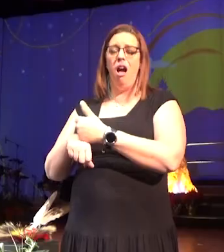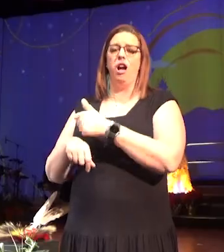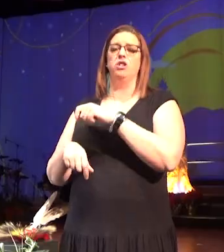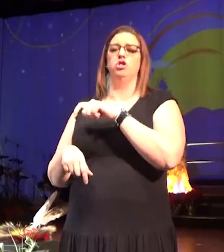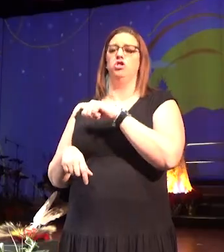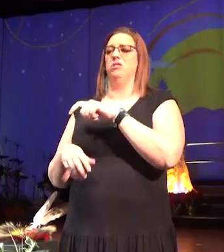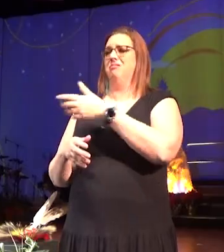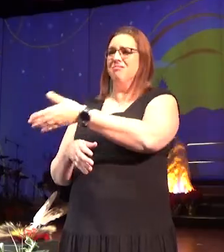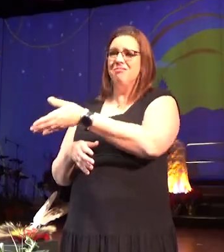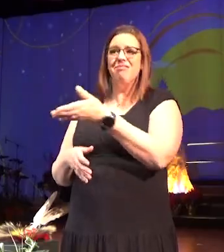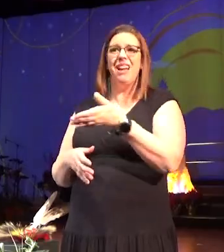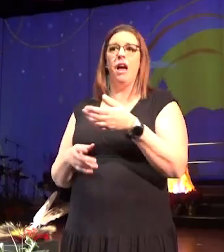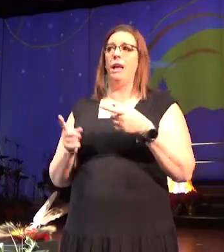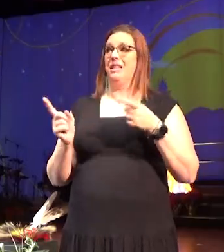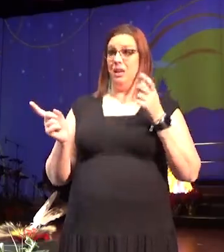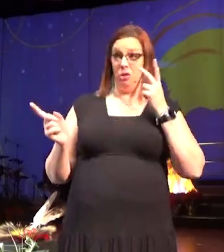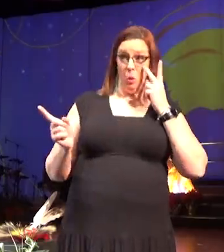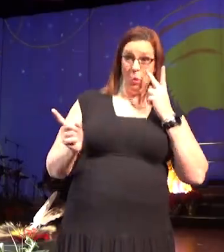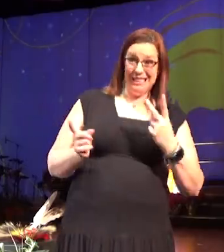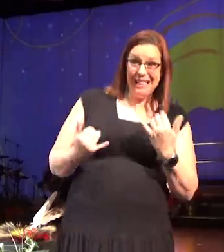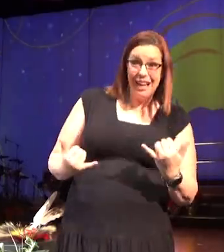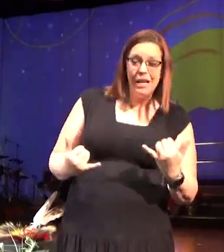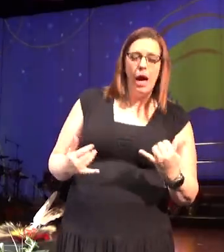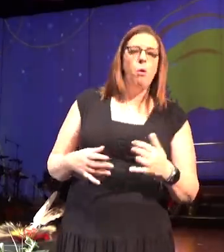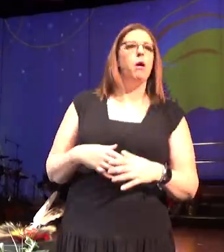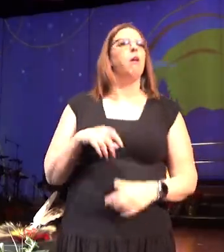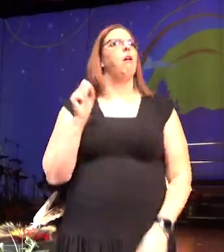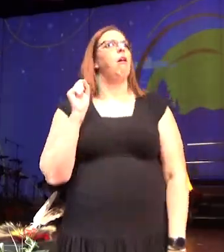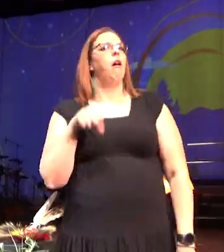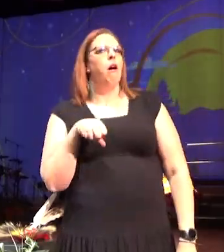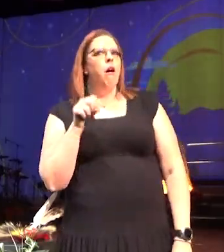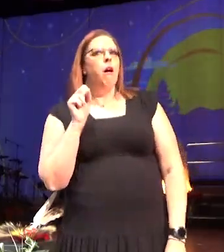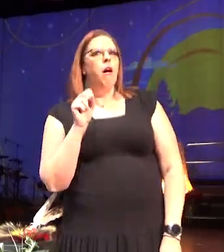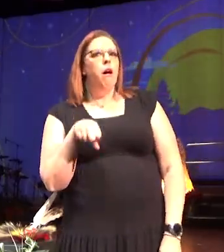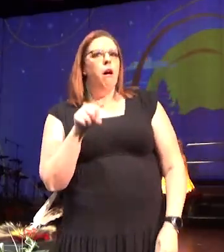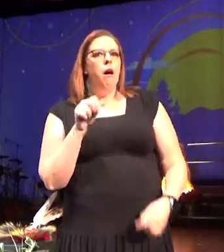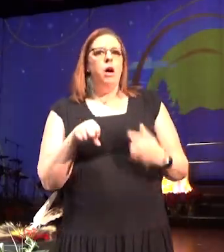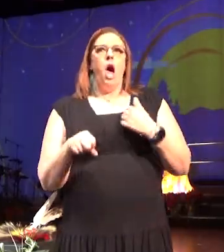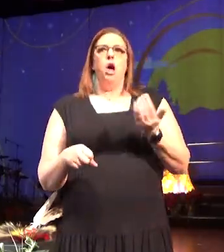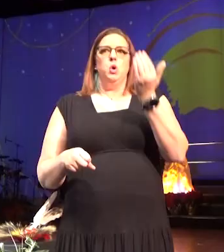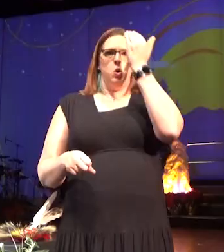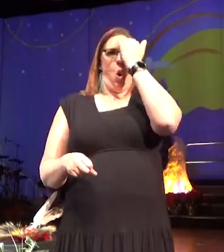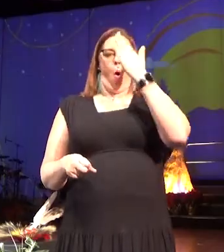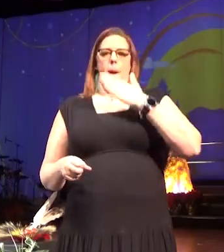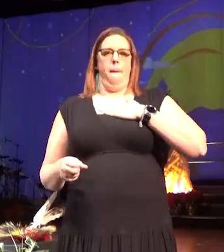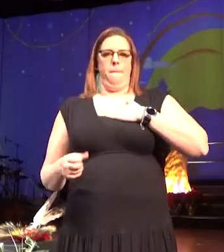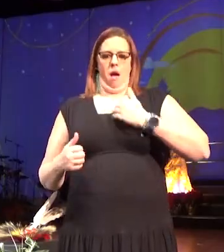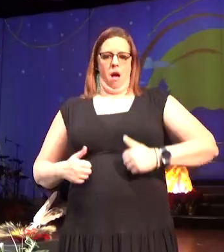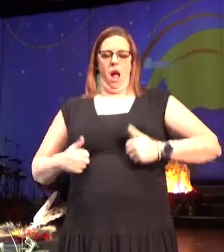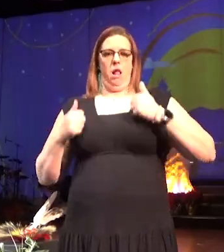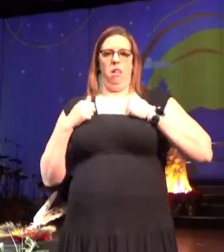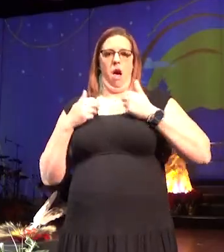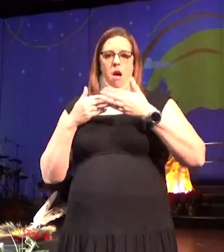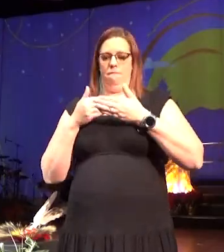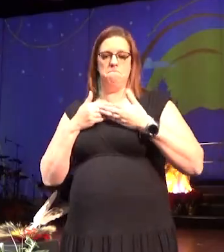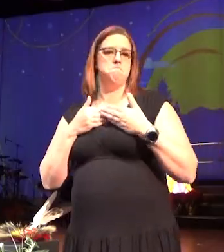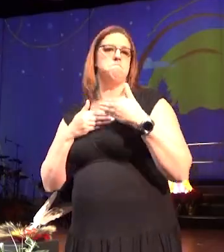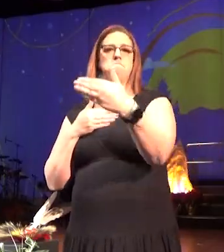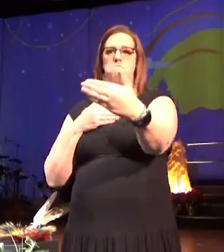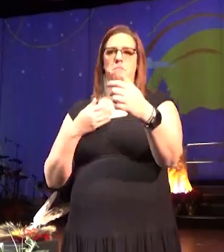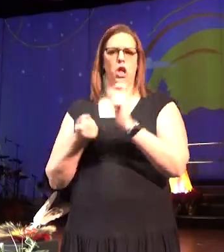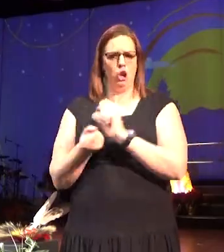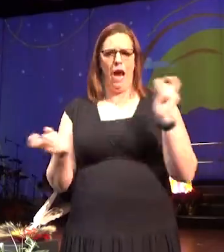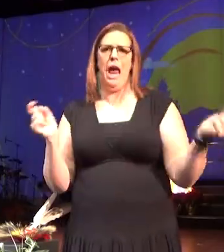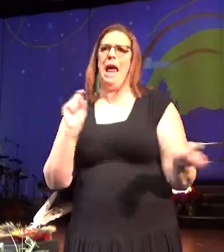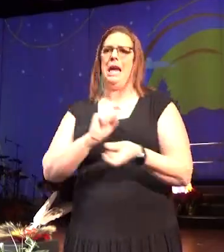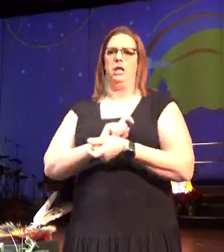He said, do you see it now? And I said, yes. And I knew my life was going to change because I was going a different way. I